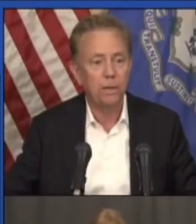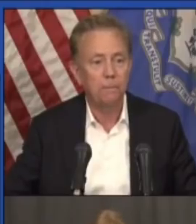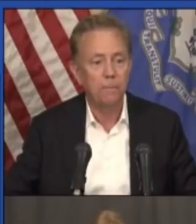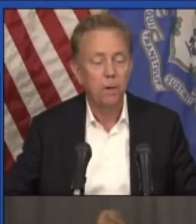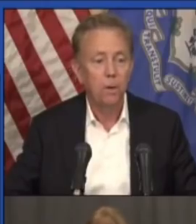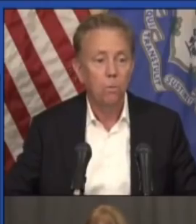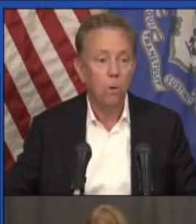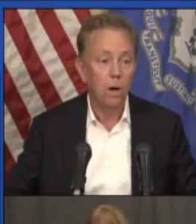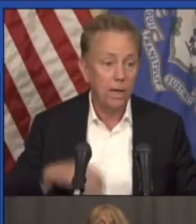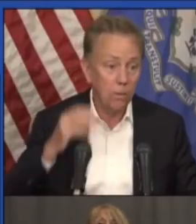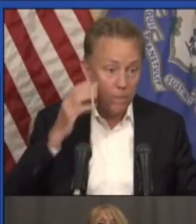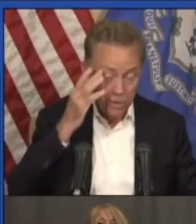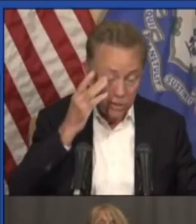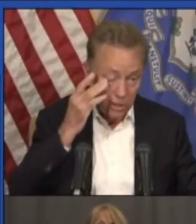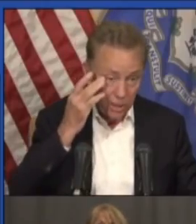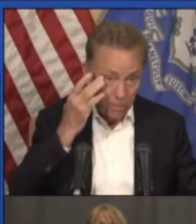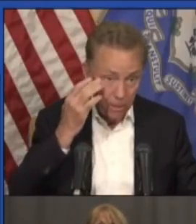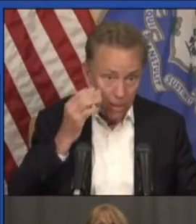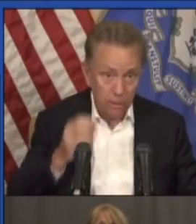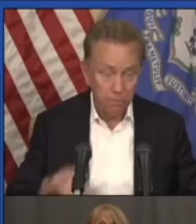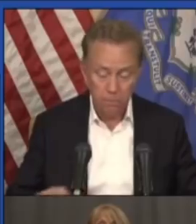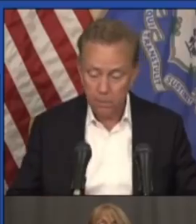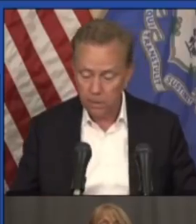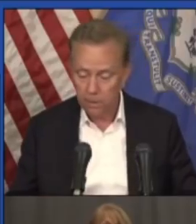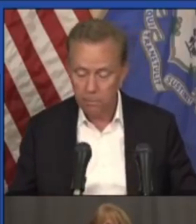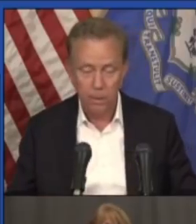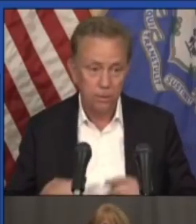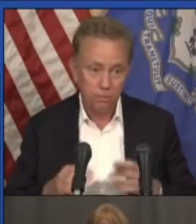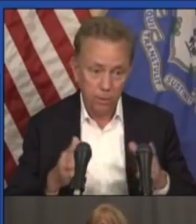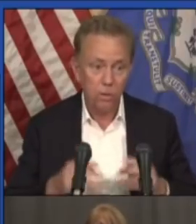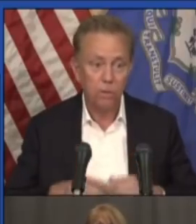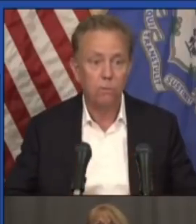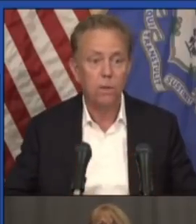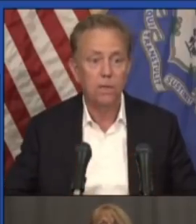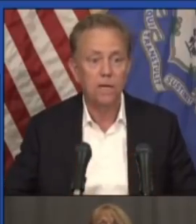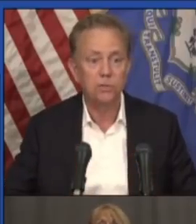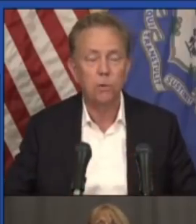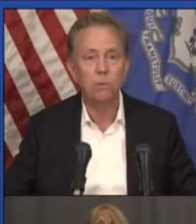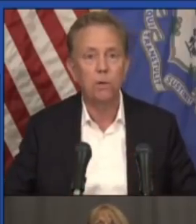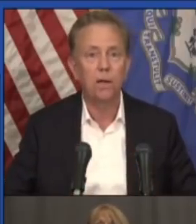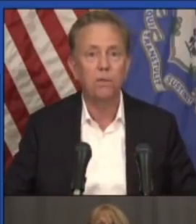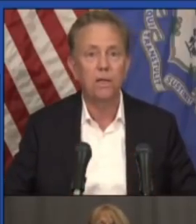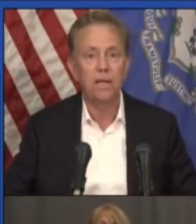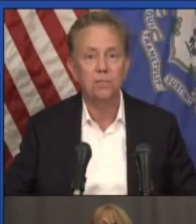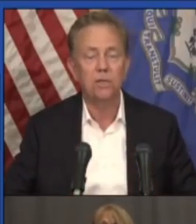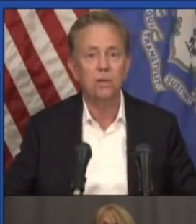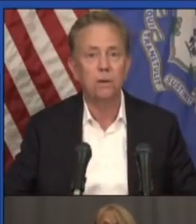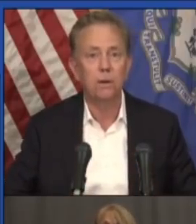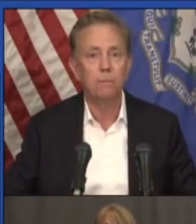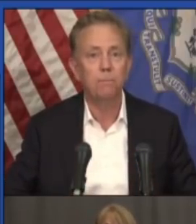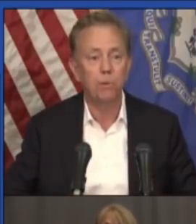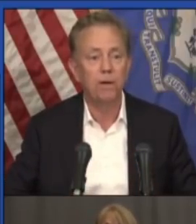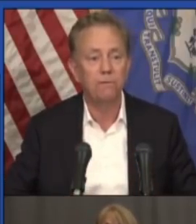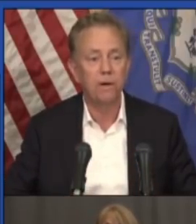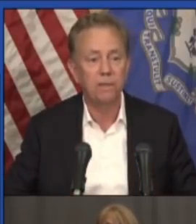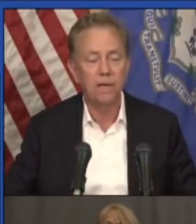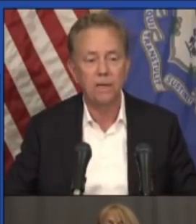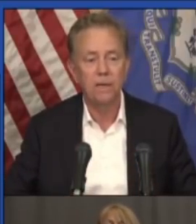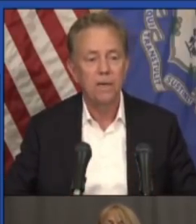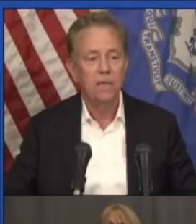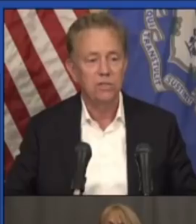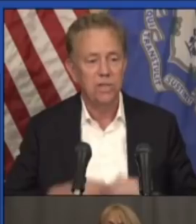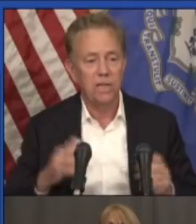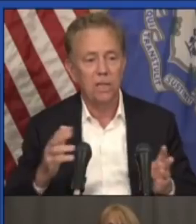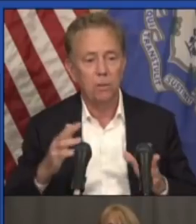point. One, I don't mean to single anybody out, but Putnam, you are the one, last red one, and I think that's going to be brief. I